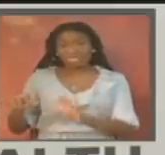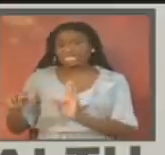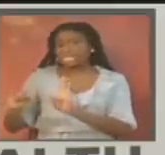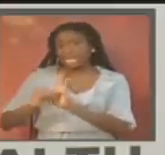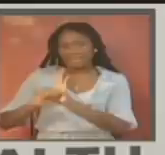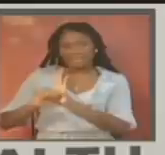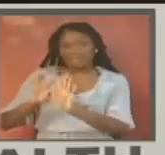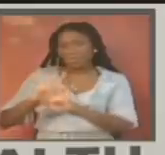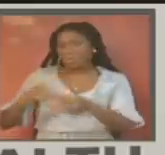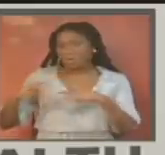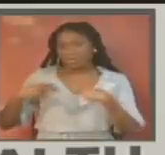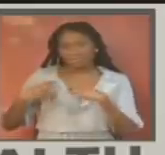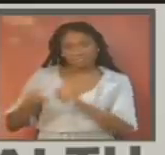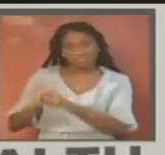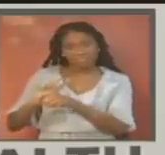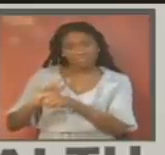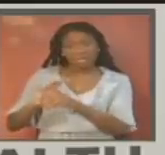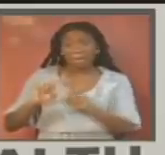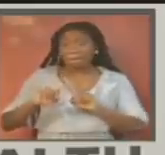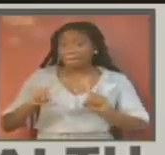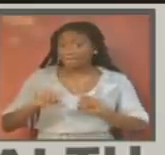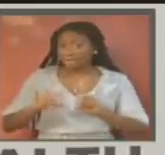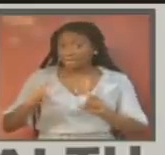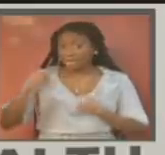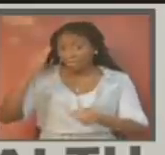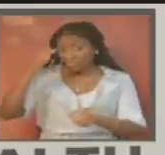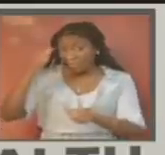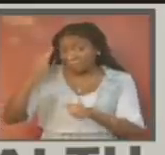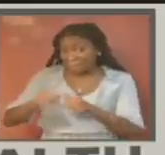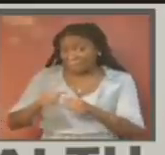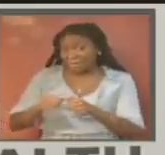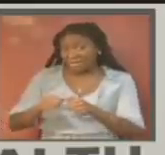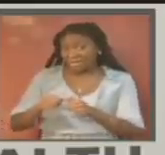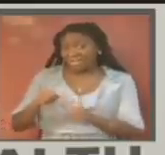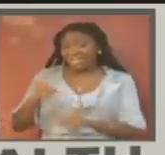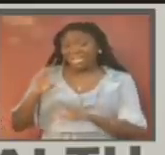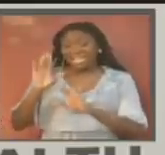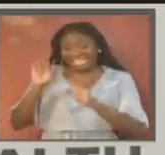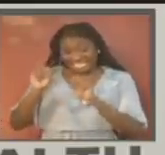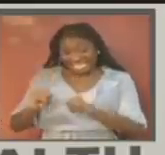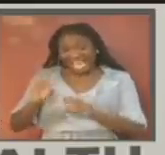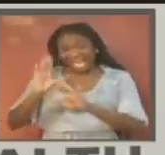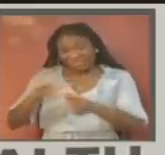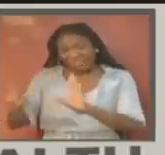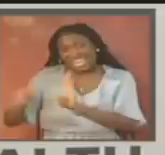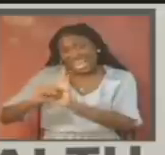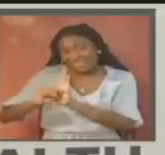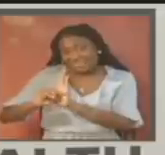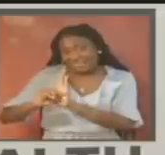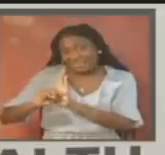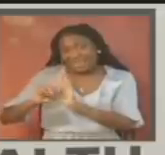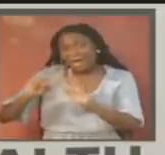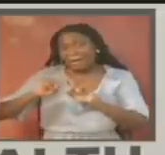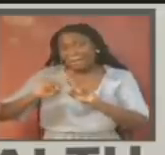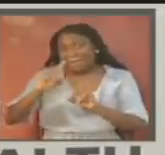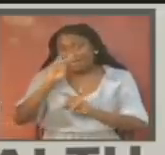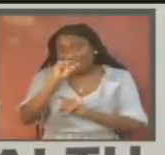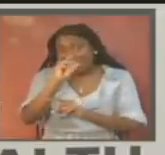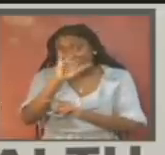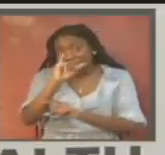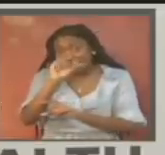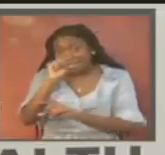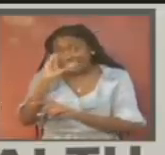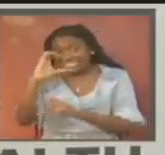negative. But remember, because Miss C comes after COVID infection, it's really an immune response